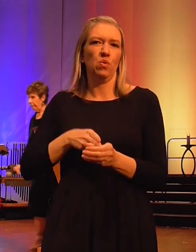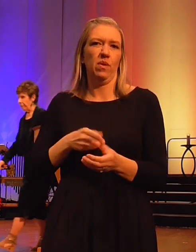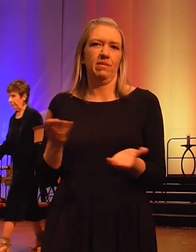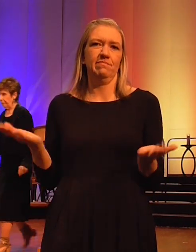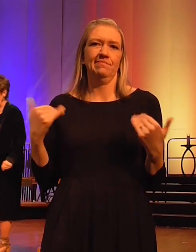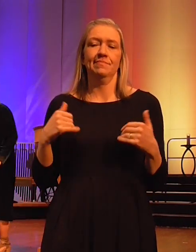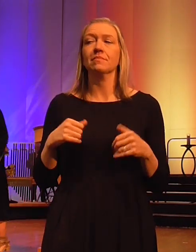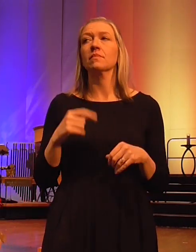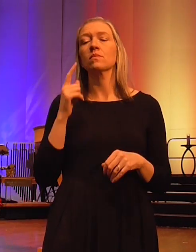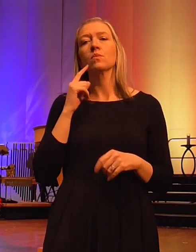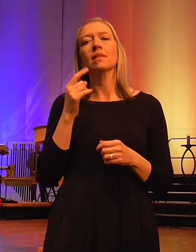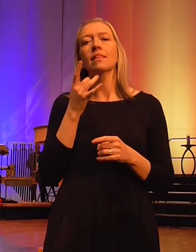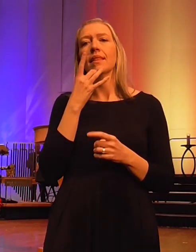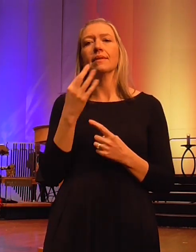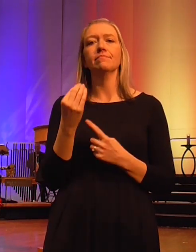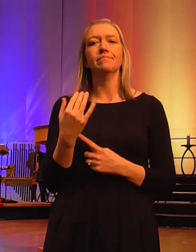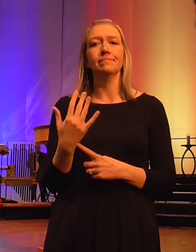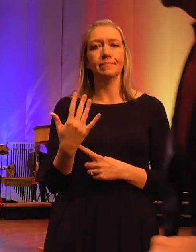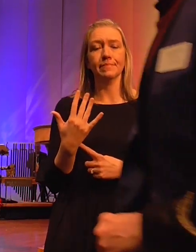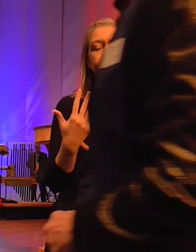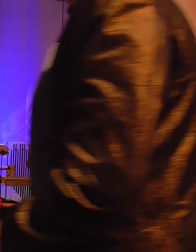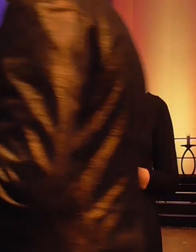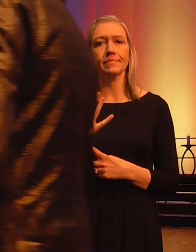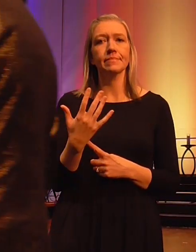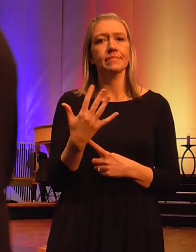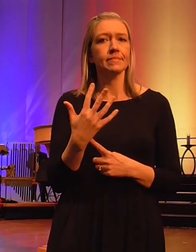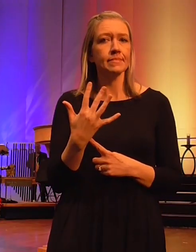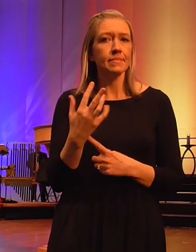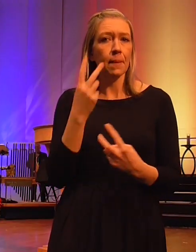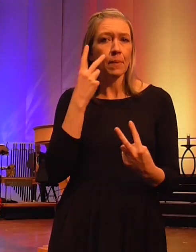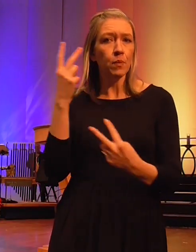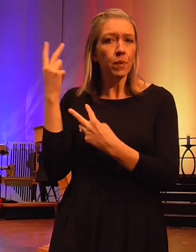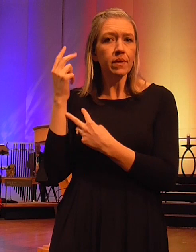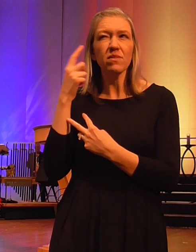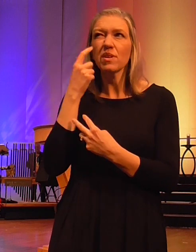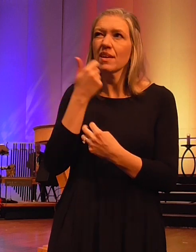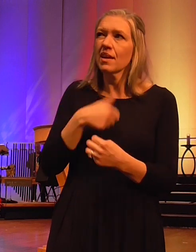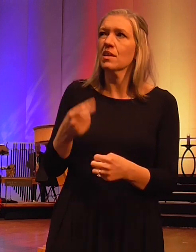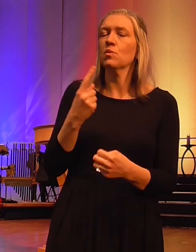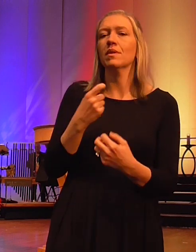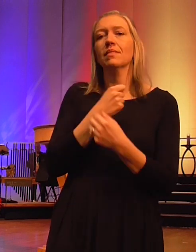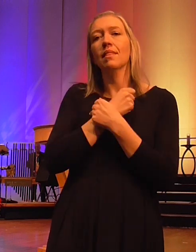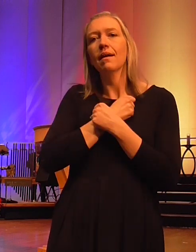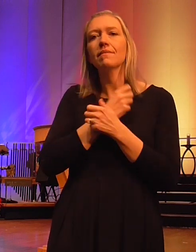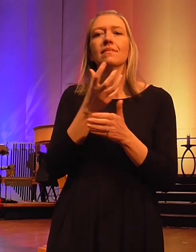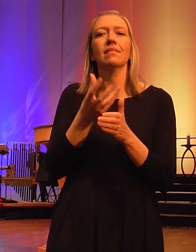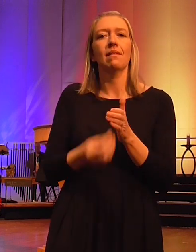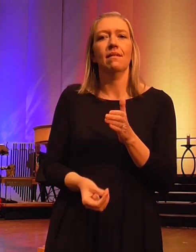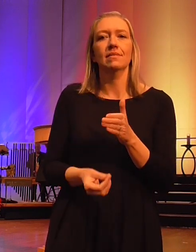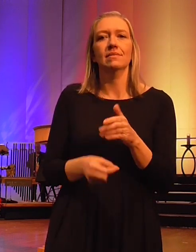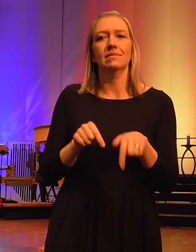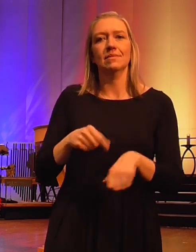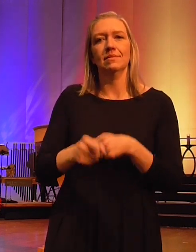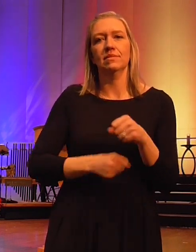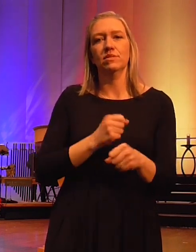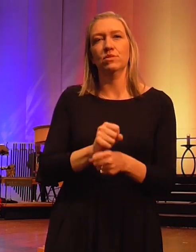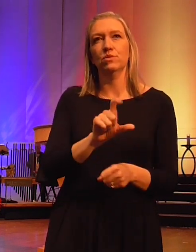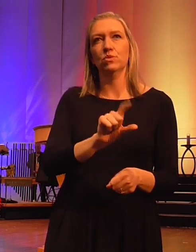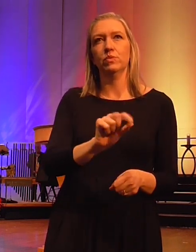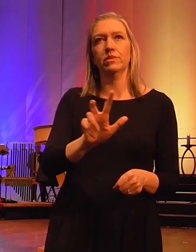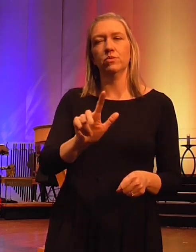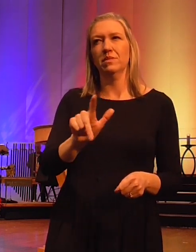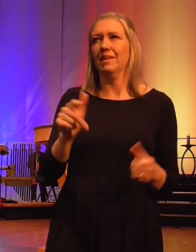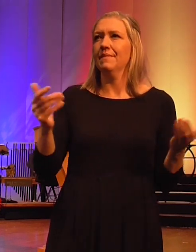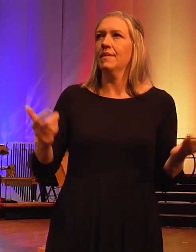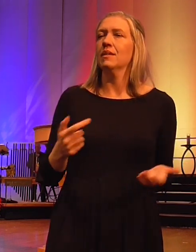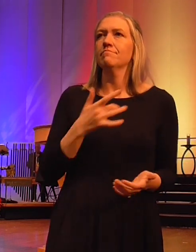candle today for anyone who we lost and loved in 2023. And so I invite us to bring them to heart as we